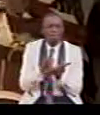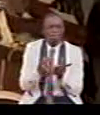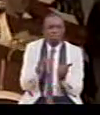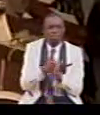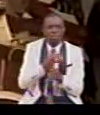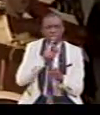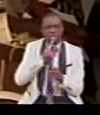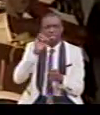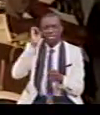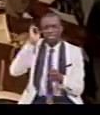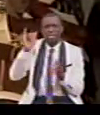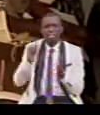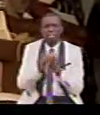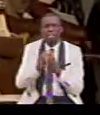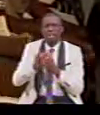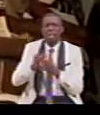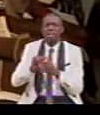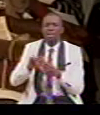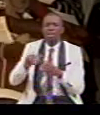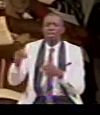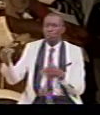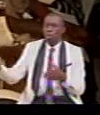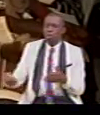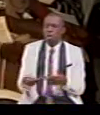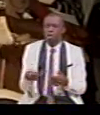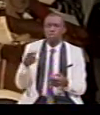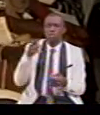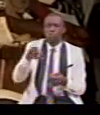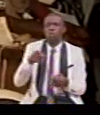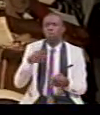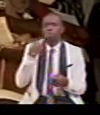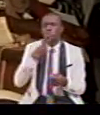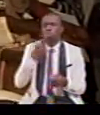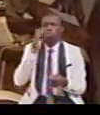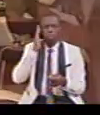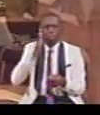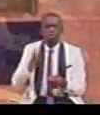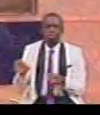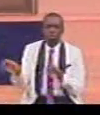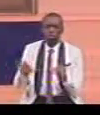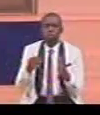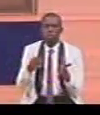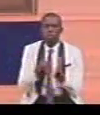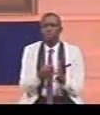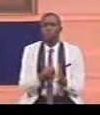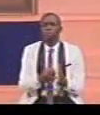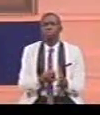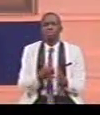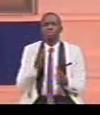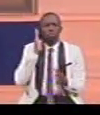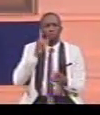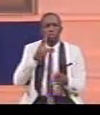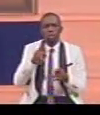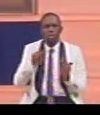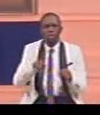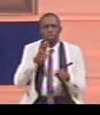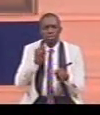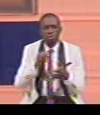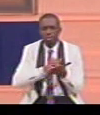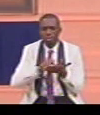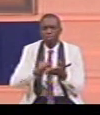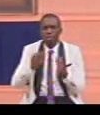it. Can you be sanctified? Yes. Will you be sanctified? Yes. When you are sanctified, would it remain permanent?